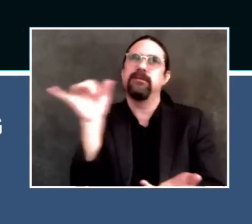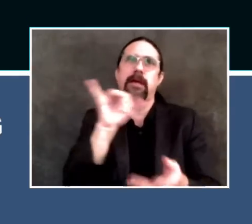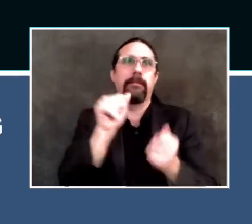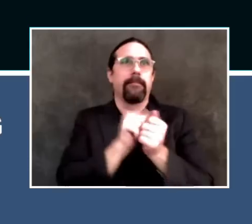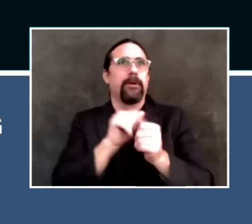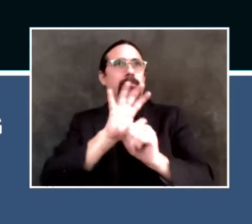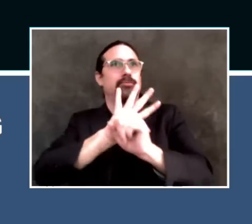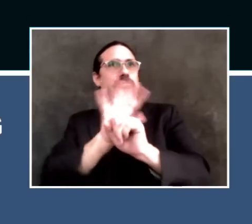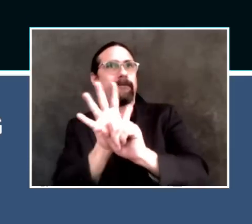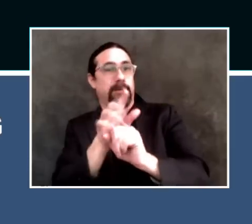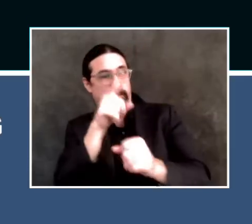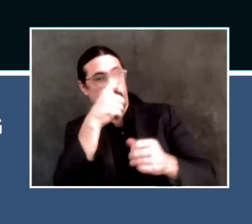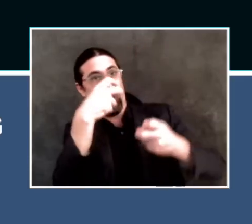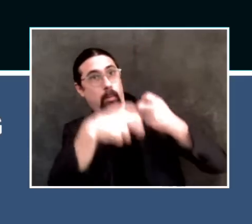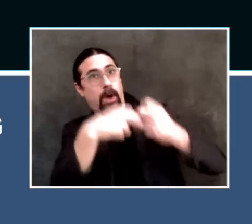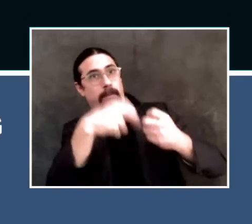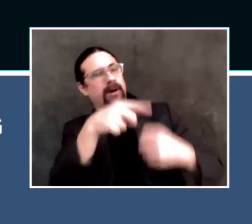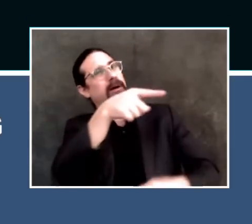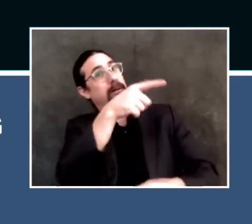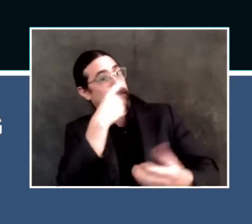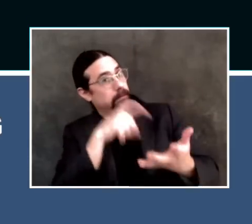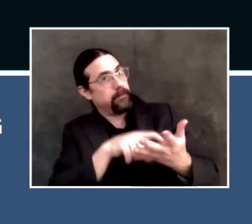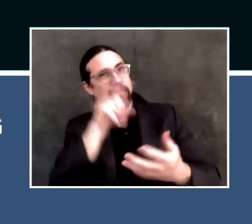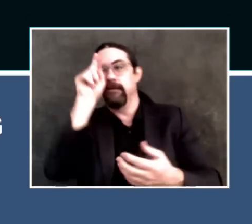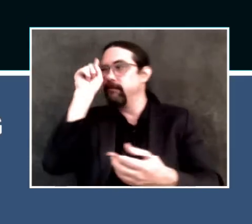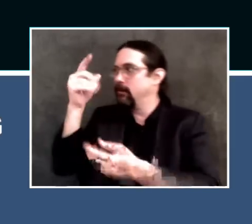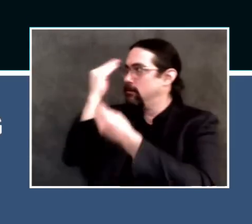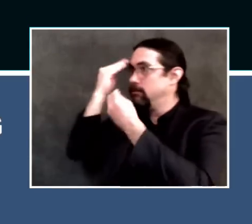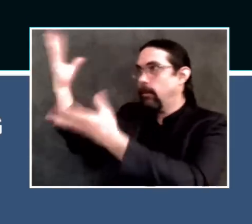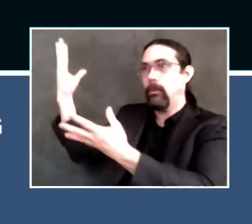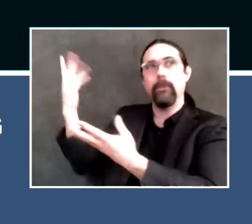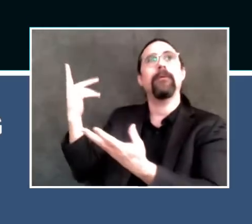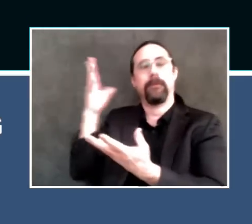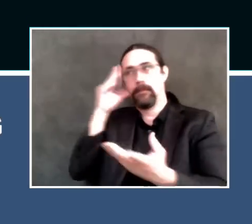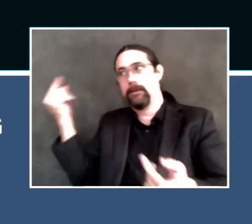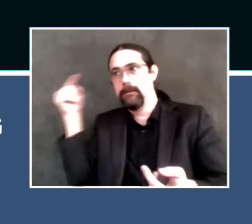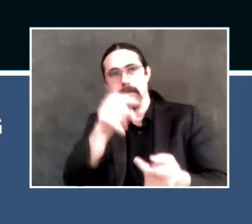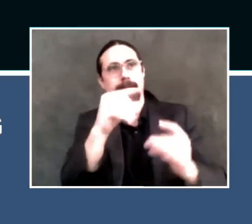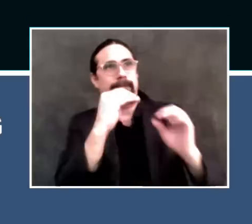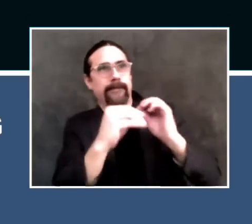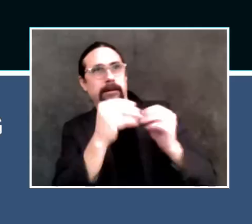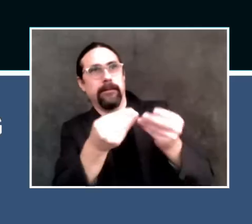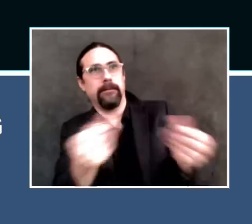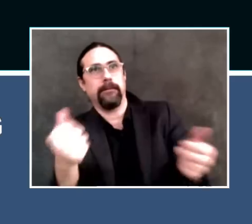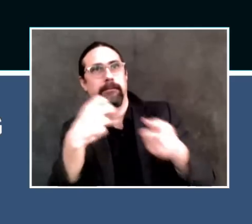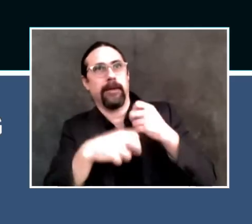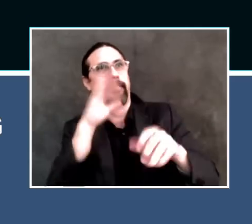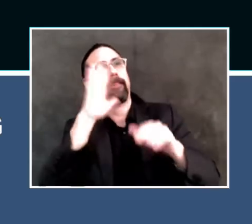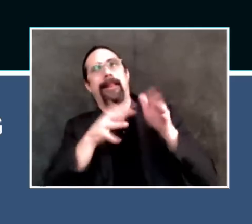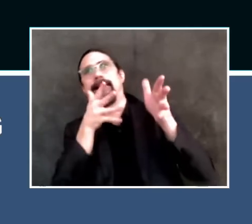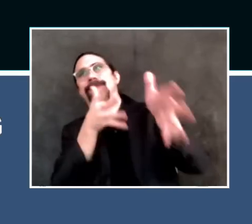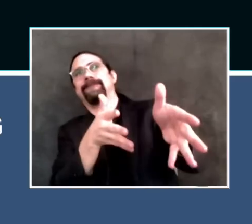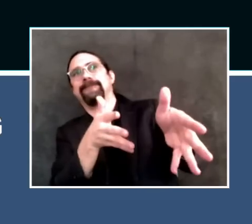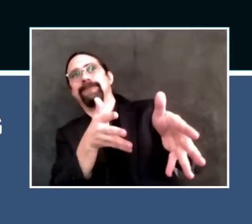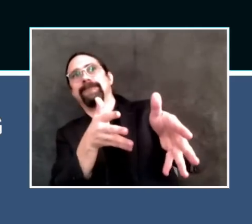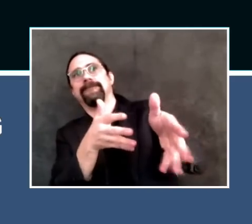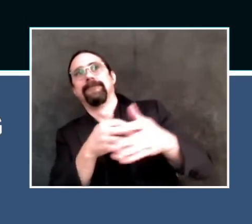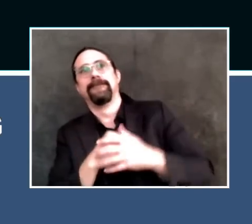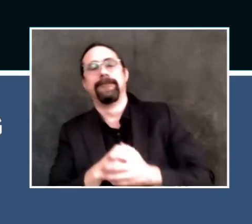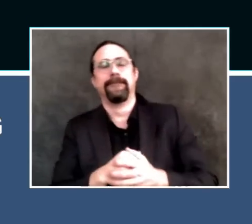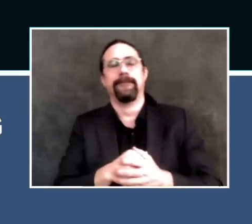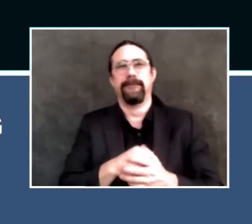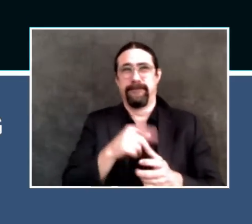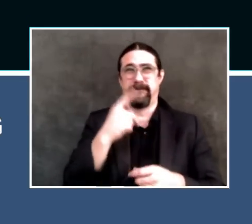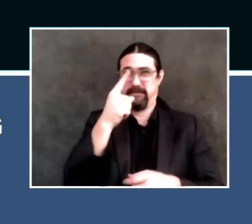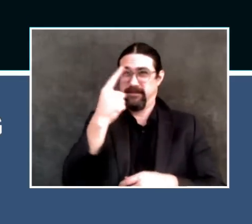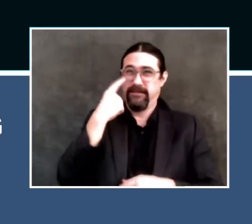is something I'm guaranteeing. And if there's any place where it doesn't come, I will deal with that agency or that